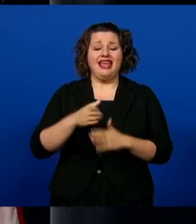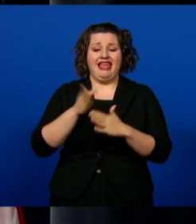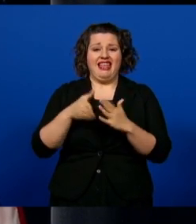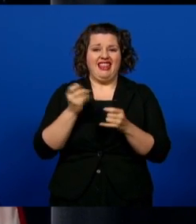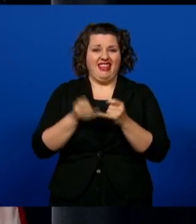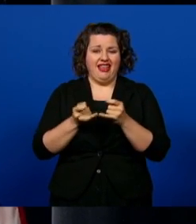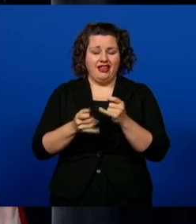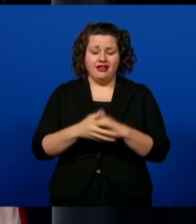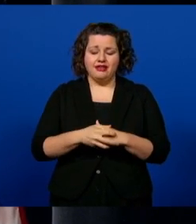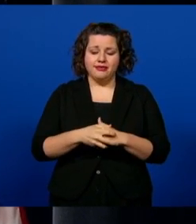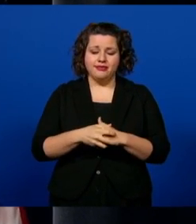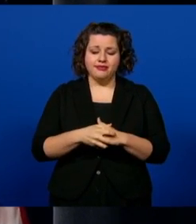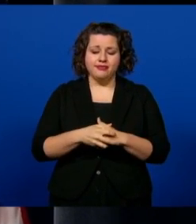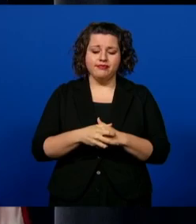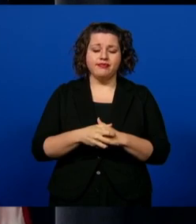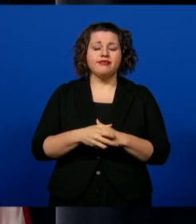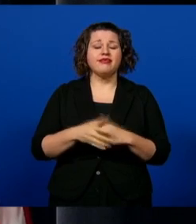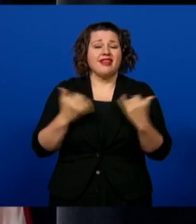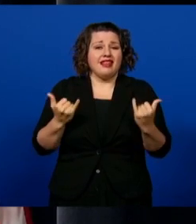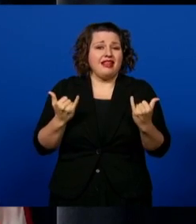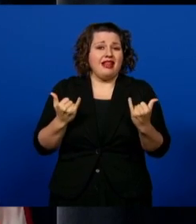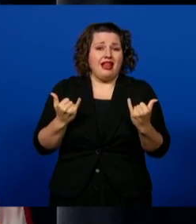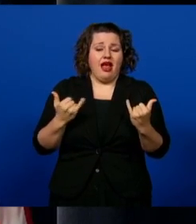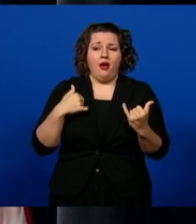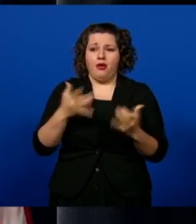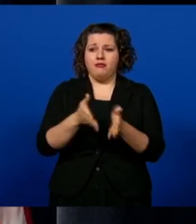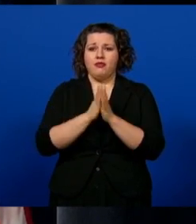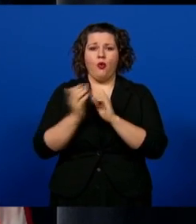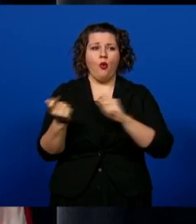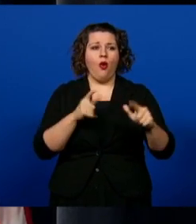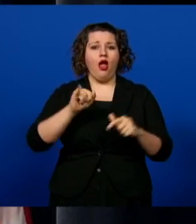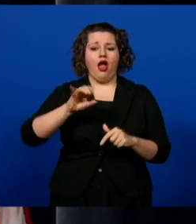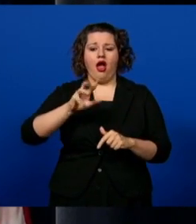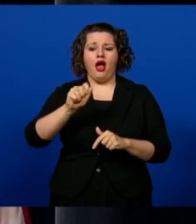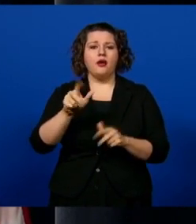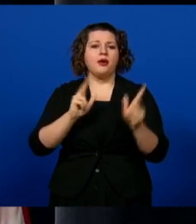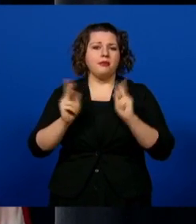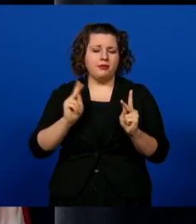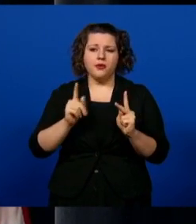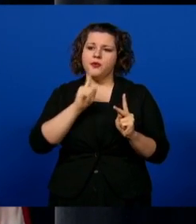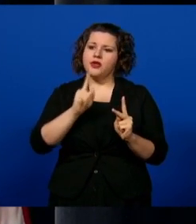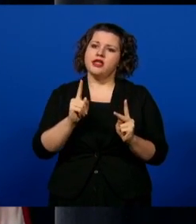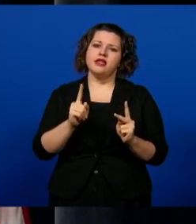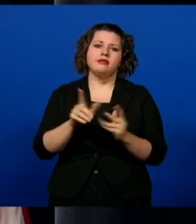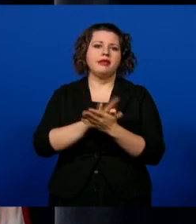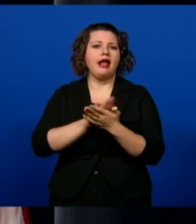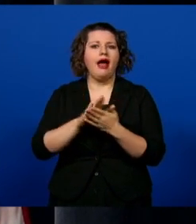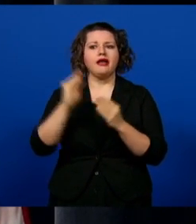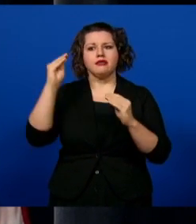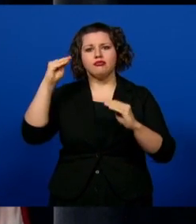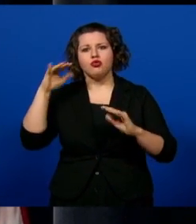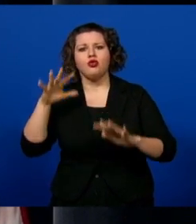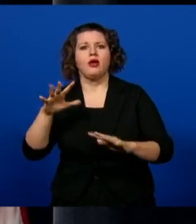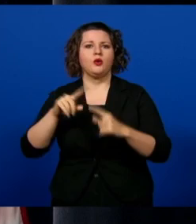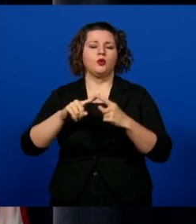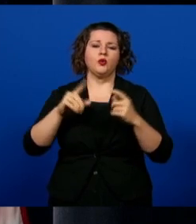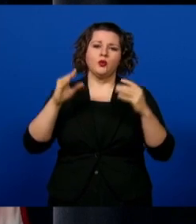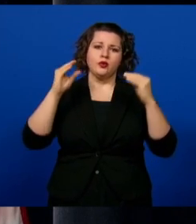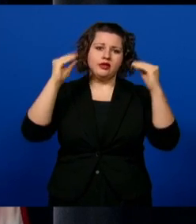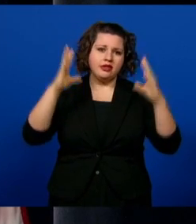this. During this time, I ask all Iowans to give grace to their educators, to their educational